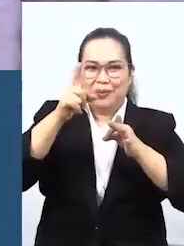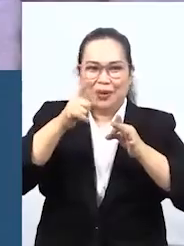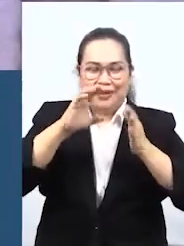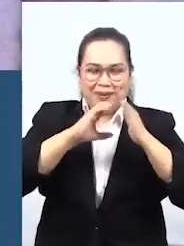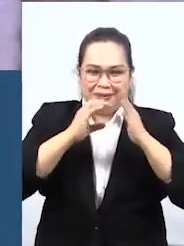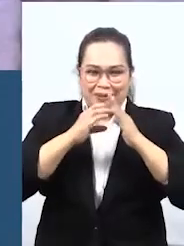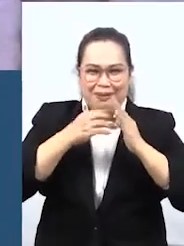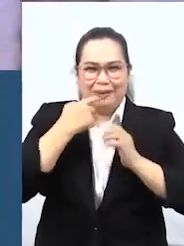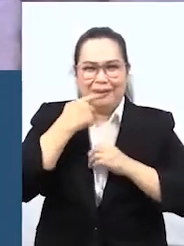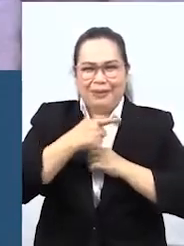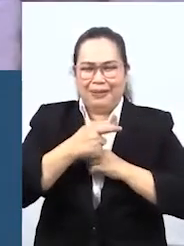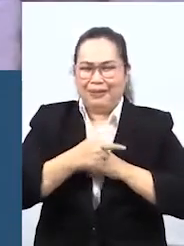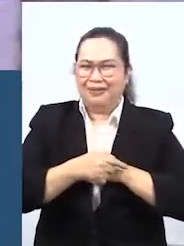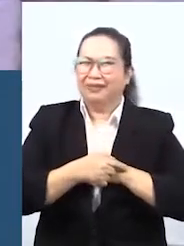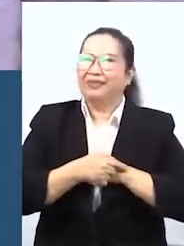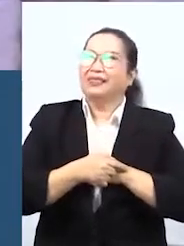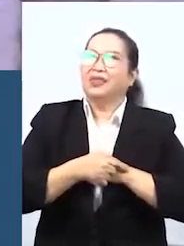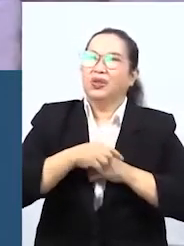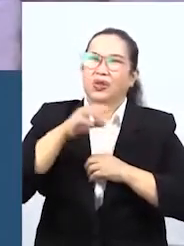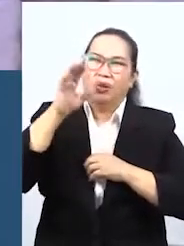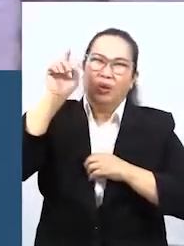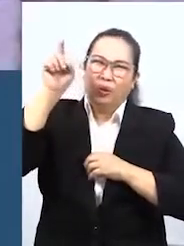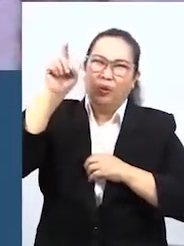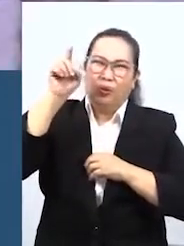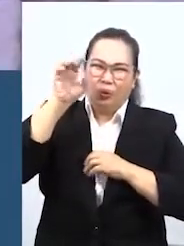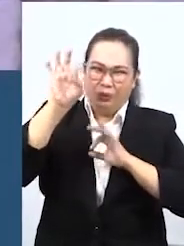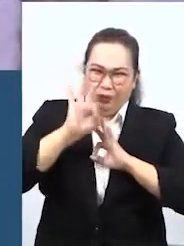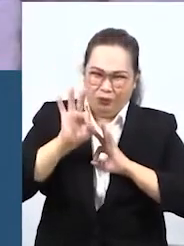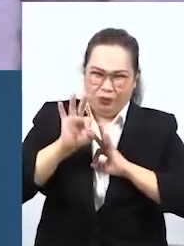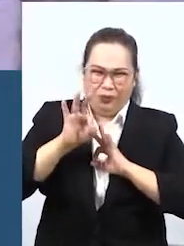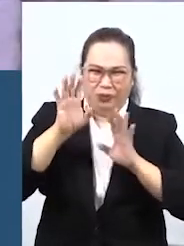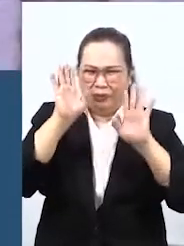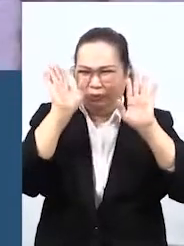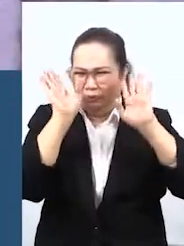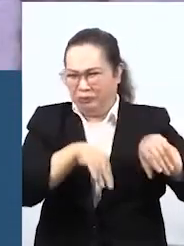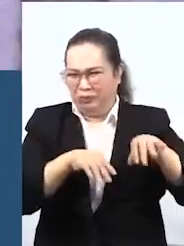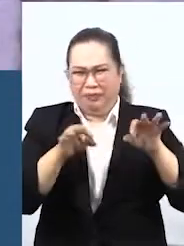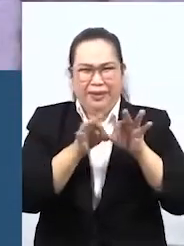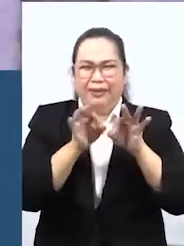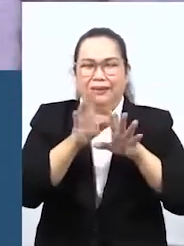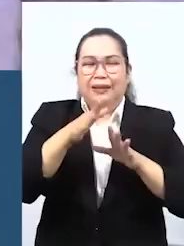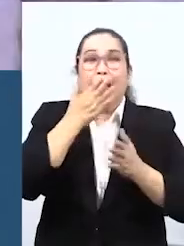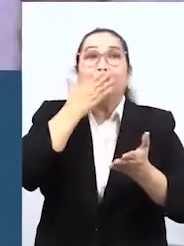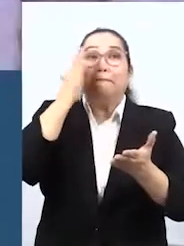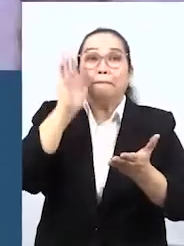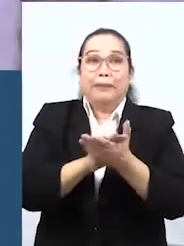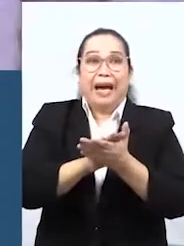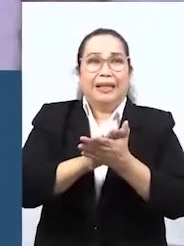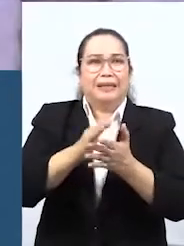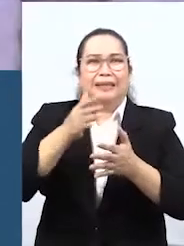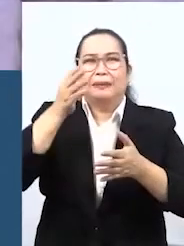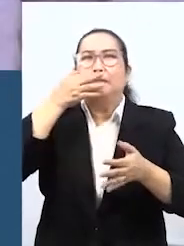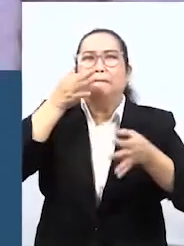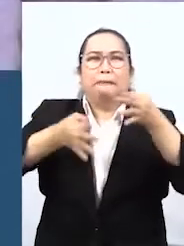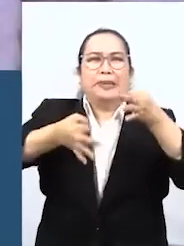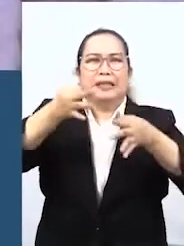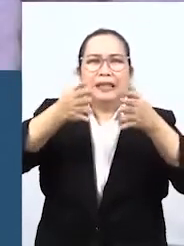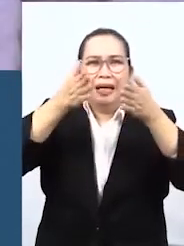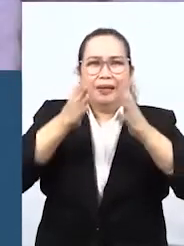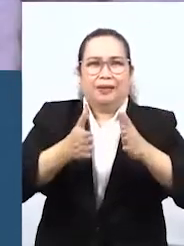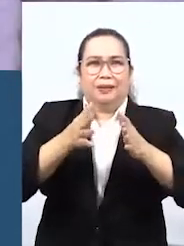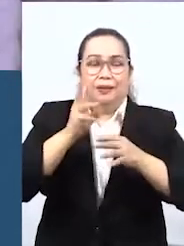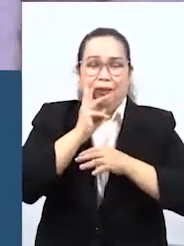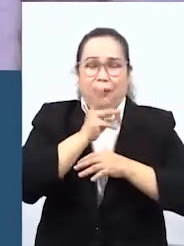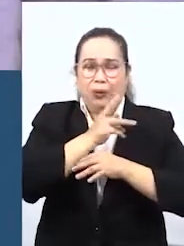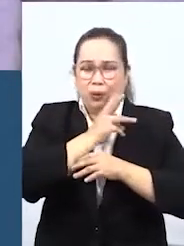said who neither feared God nor cared about people This is a bad bad bad bad person no a widow of